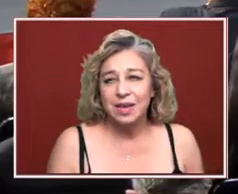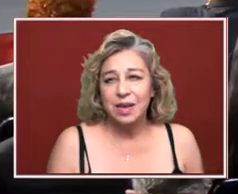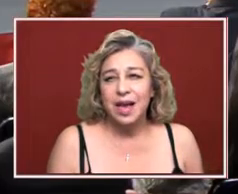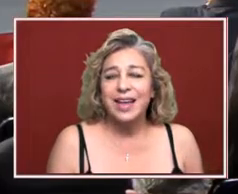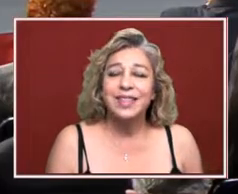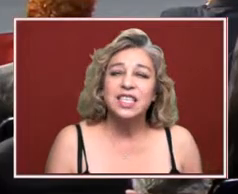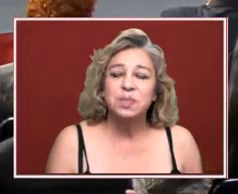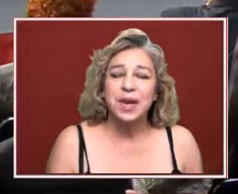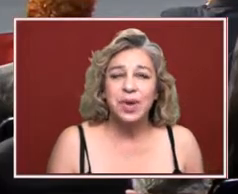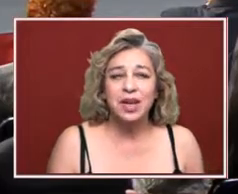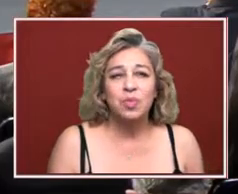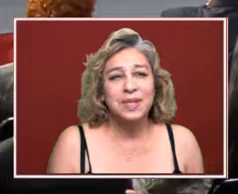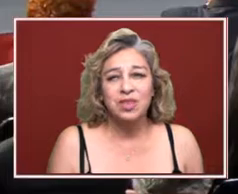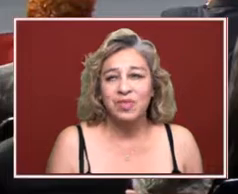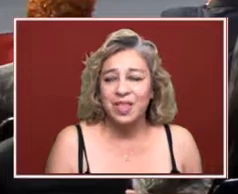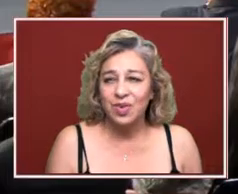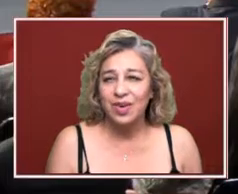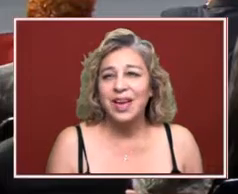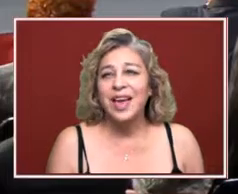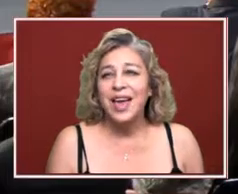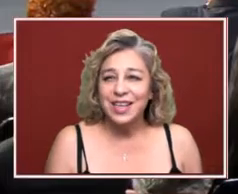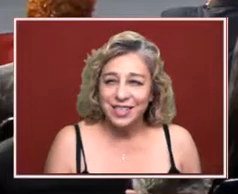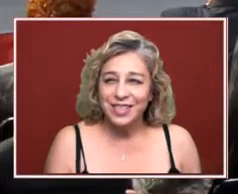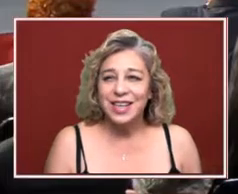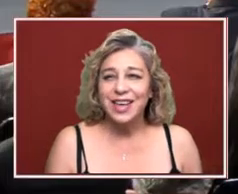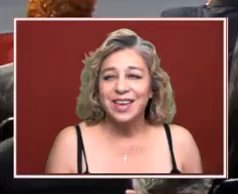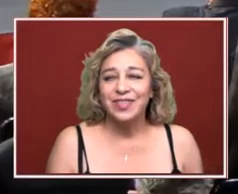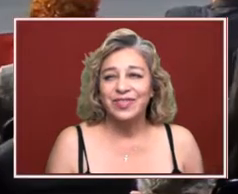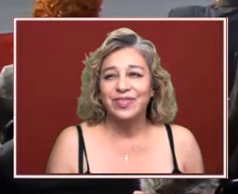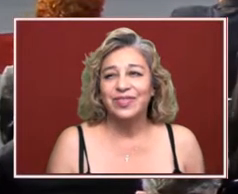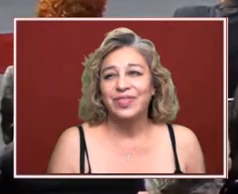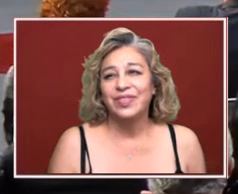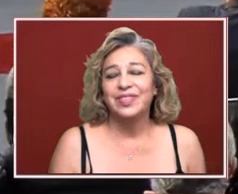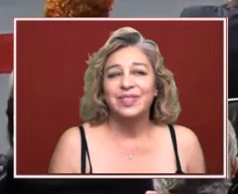States, Andrés Manuel López Obrador, has to say.